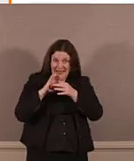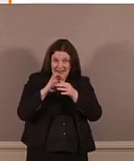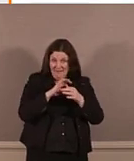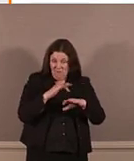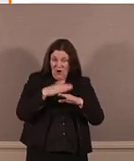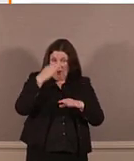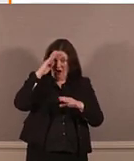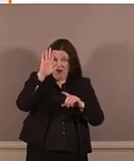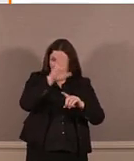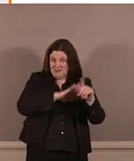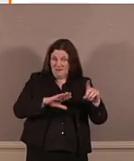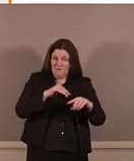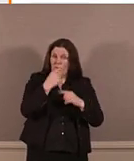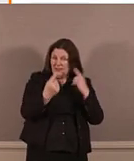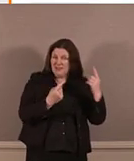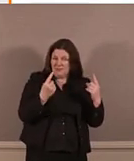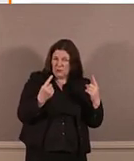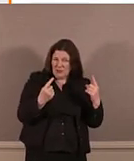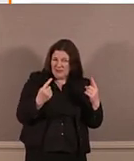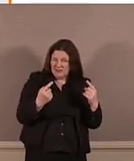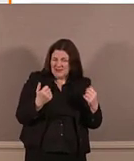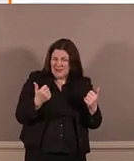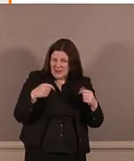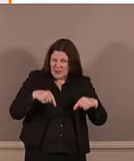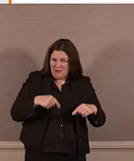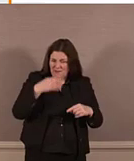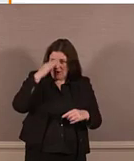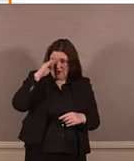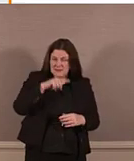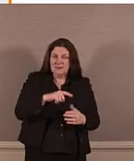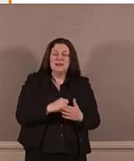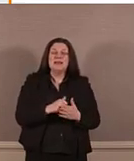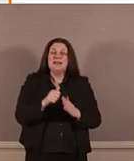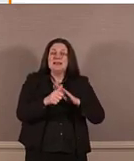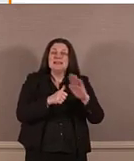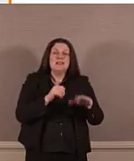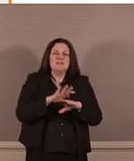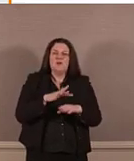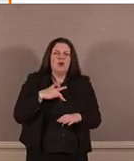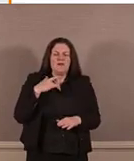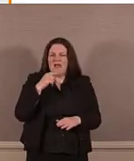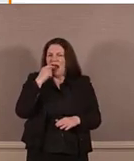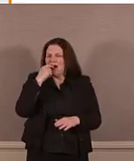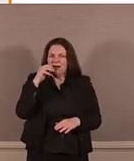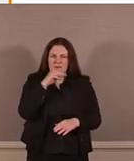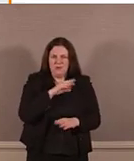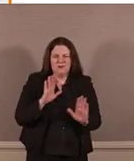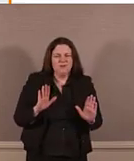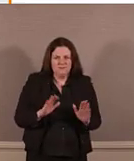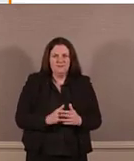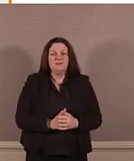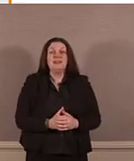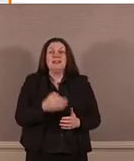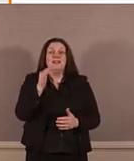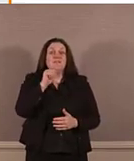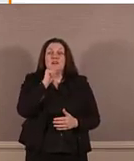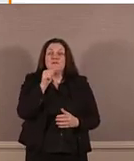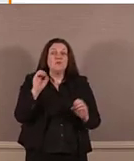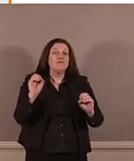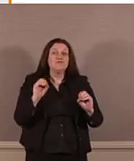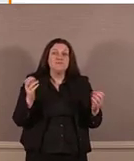that wellbeing for the individual in Ireland. That skills for life is absolutely key, because if you don't have